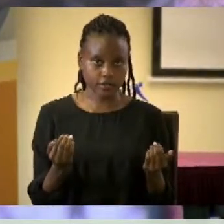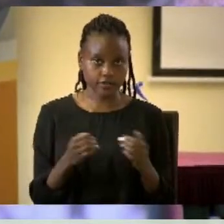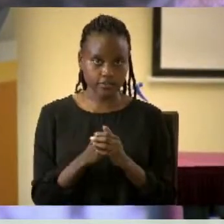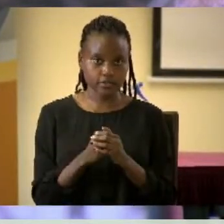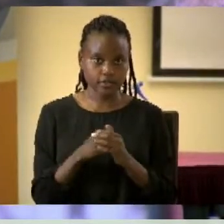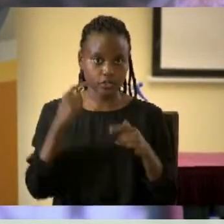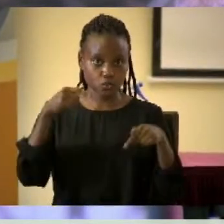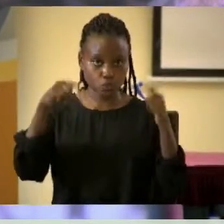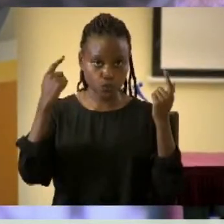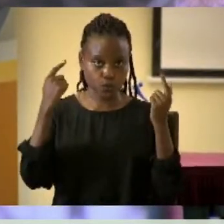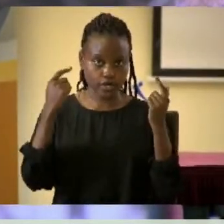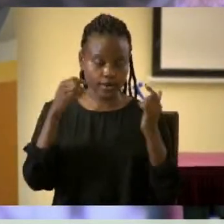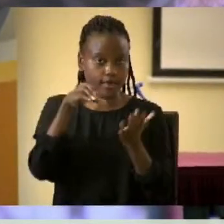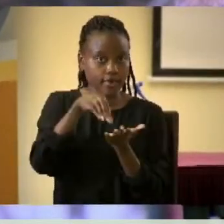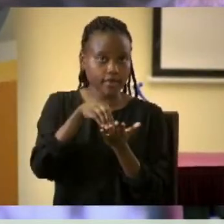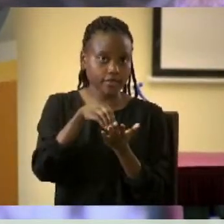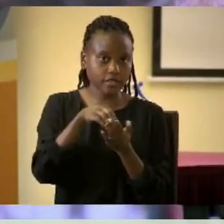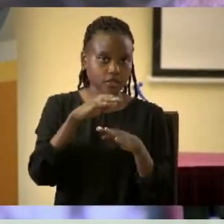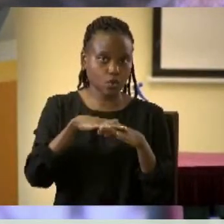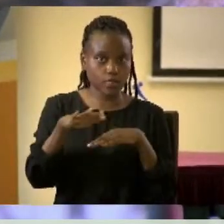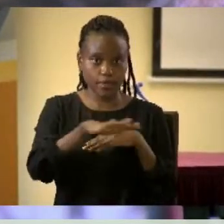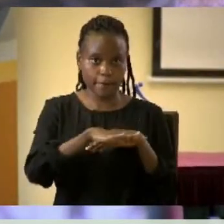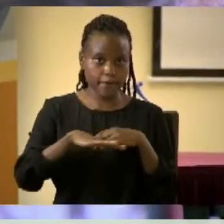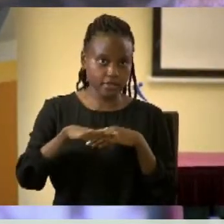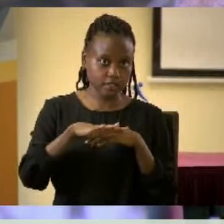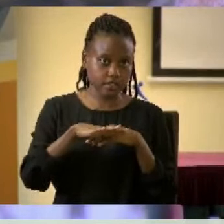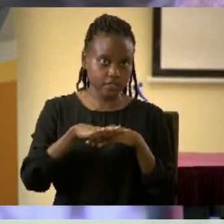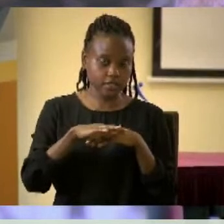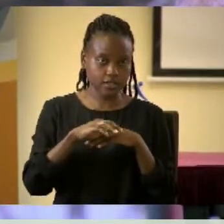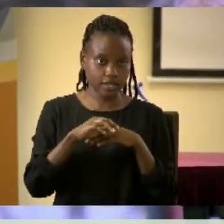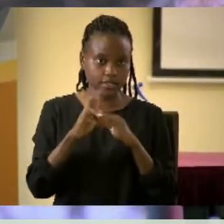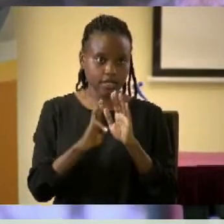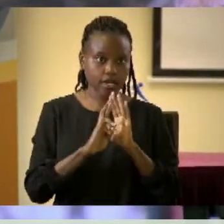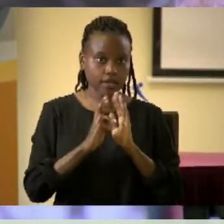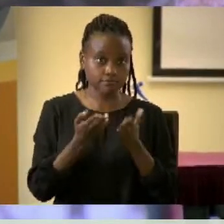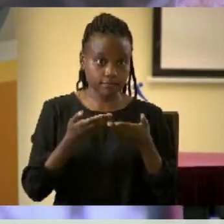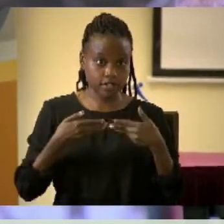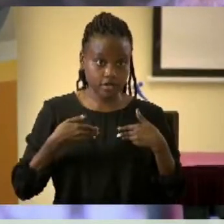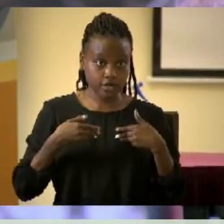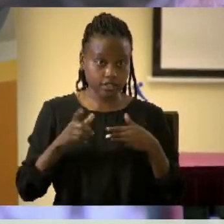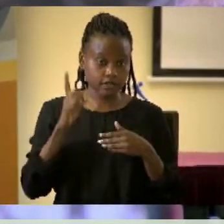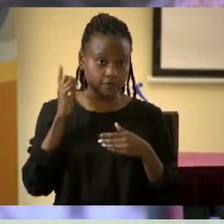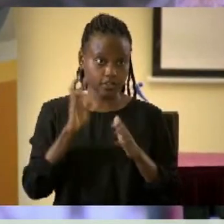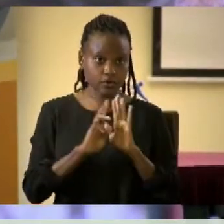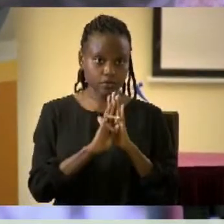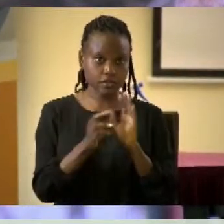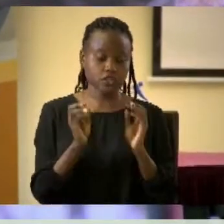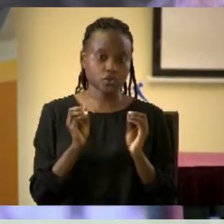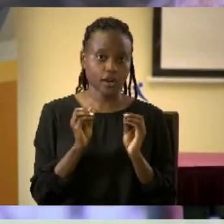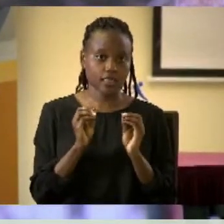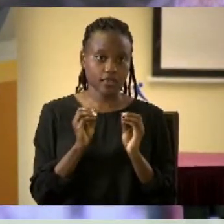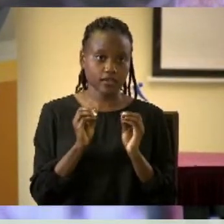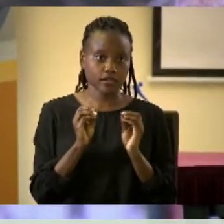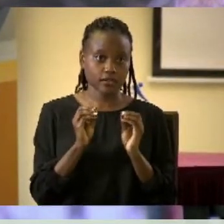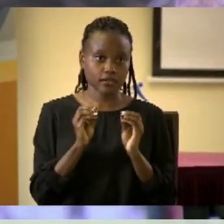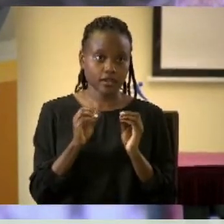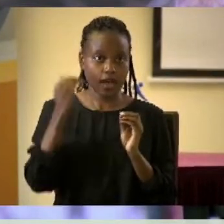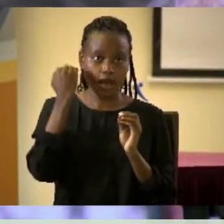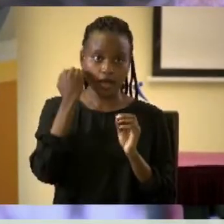win appeals on the basis that they did not receive legal representation at the trial